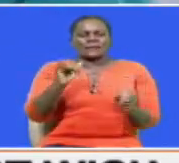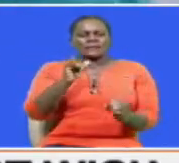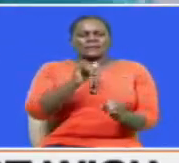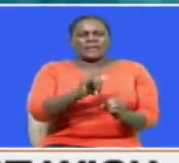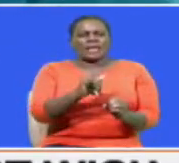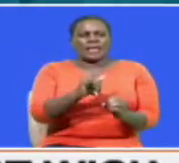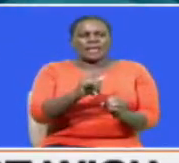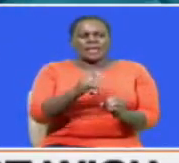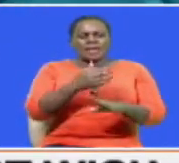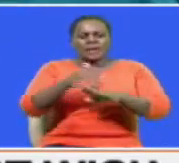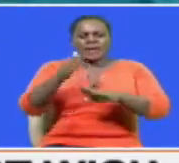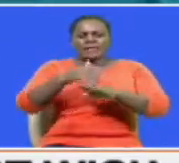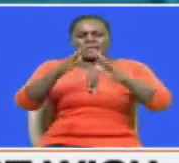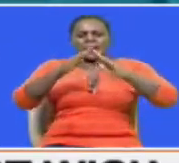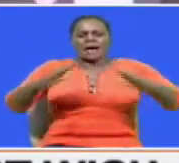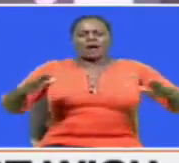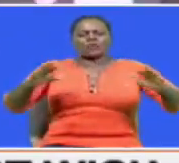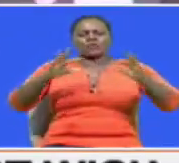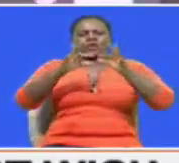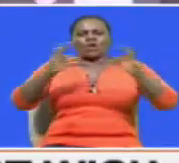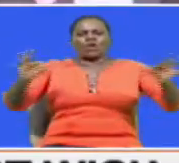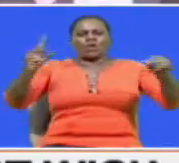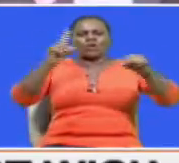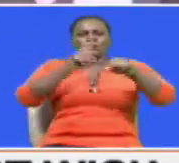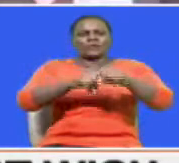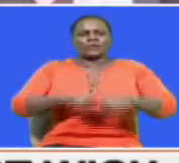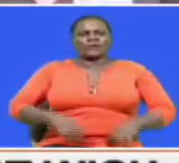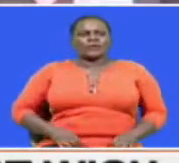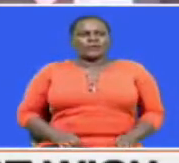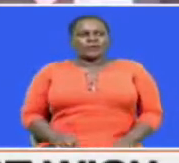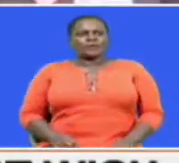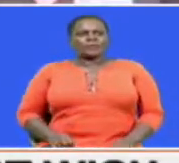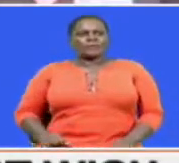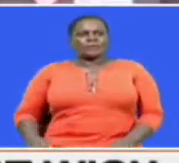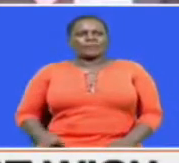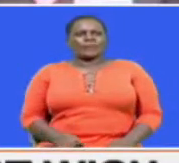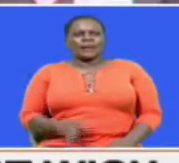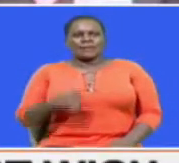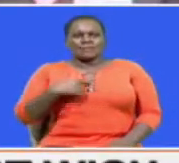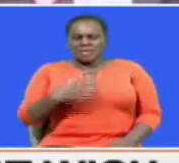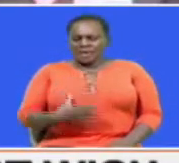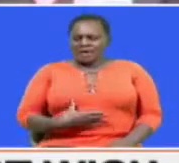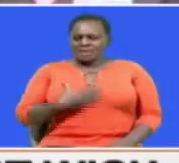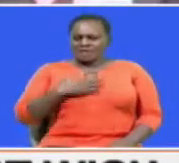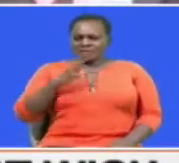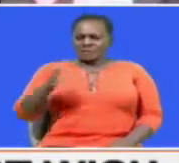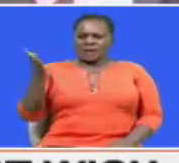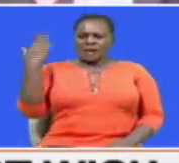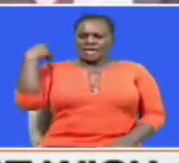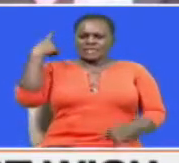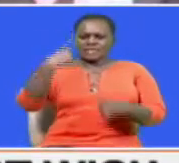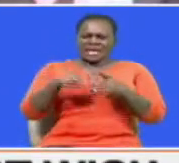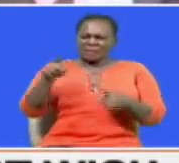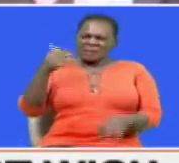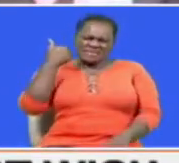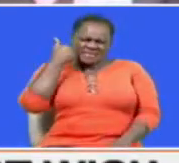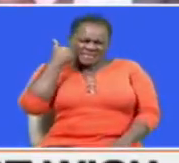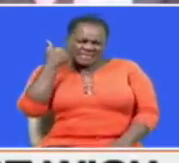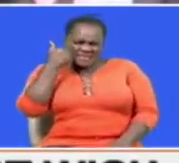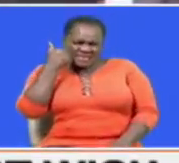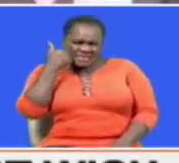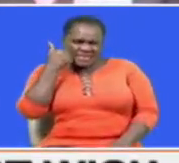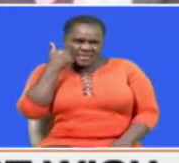at a rented house for a long time. Nilipo enda kumwona yeye mwaka jana alikuwa anaugua